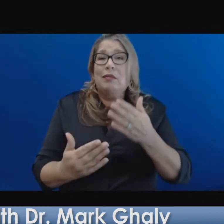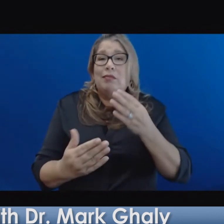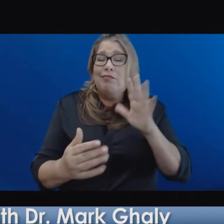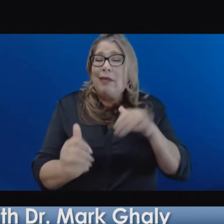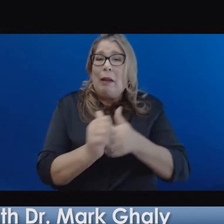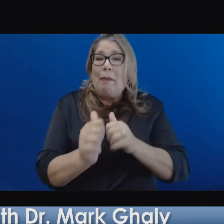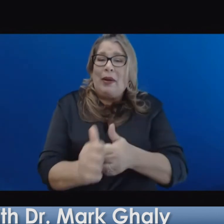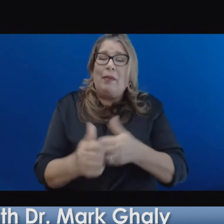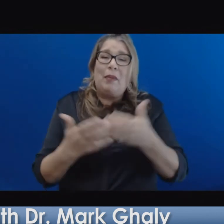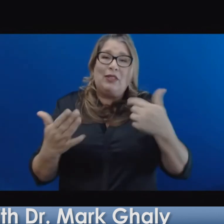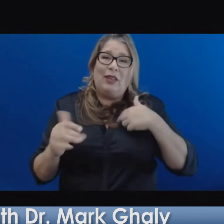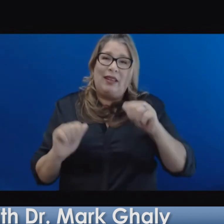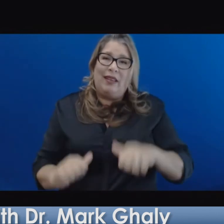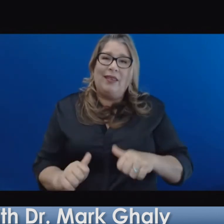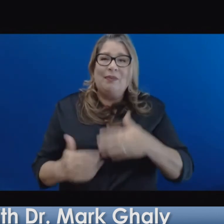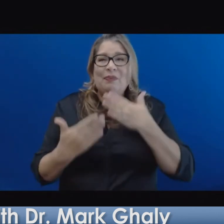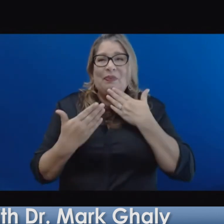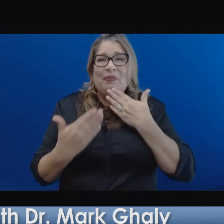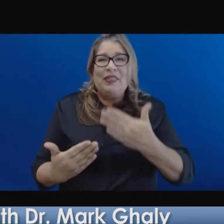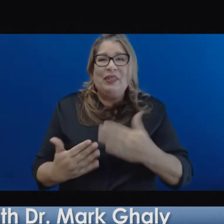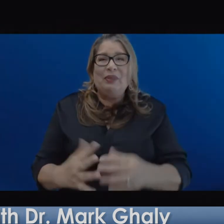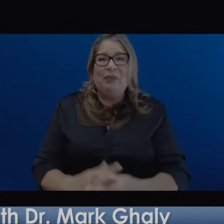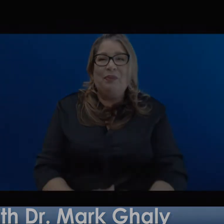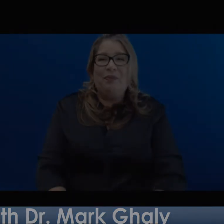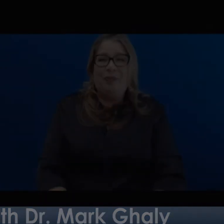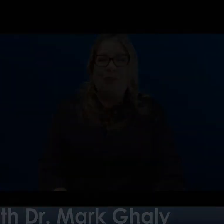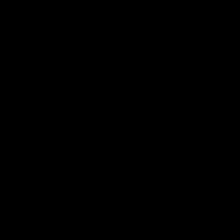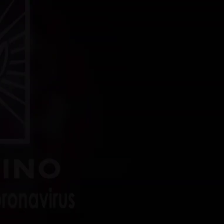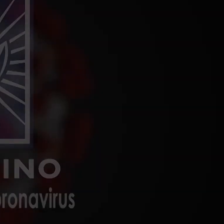I'm able to. Thank you.